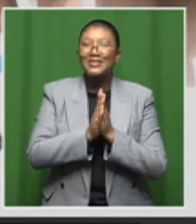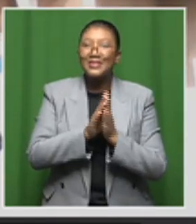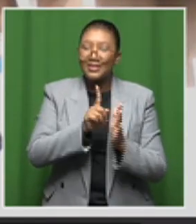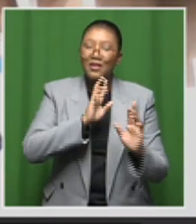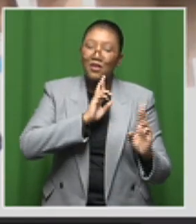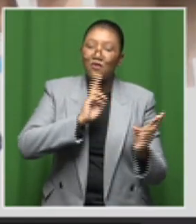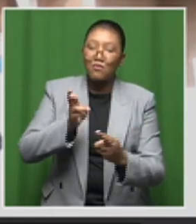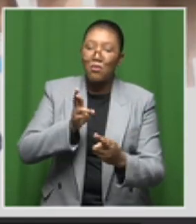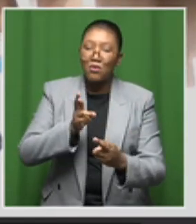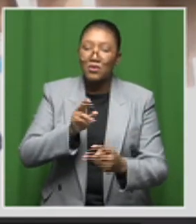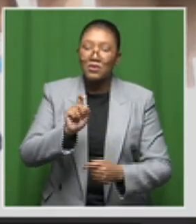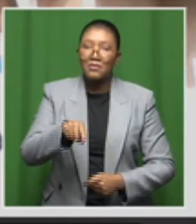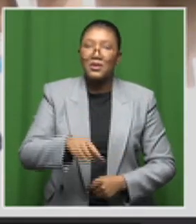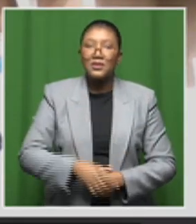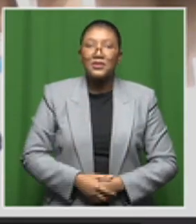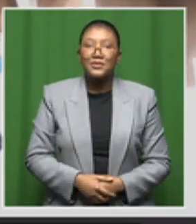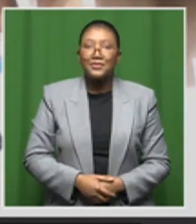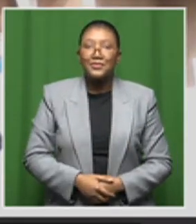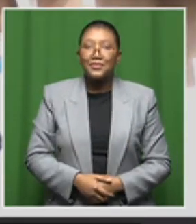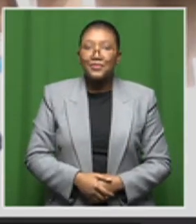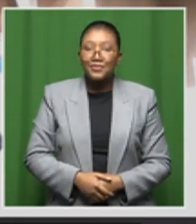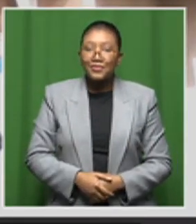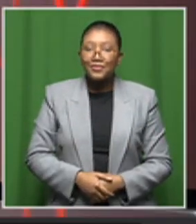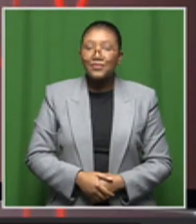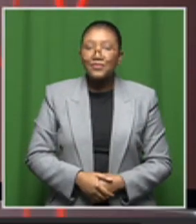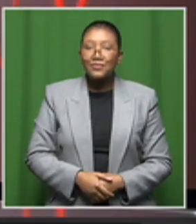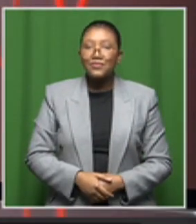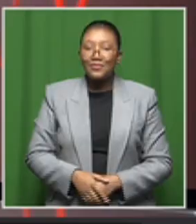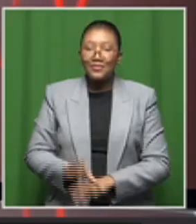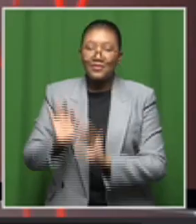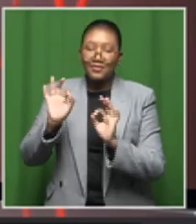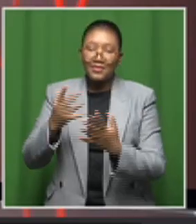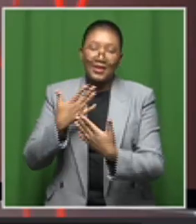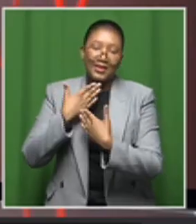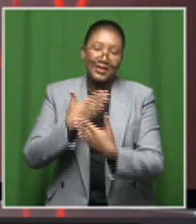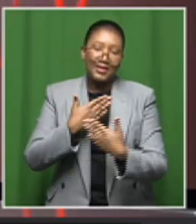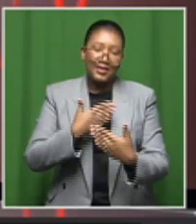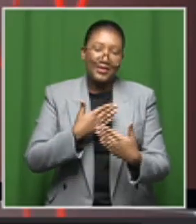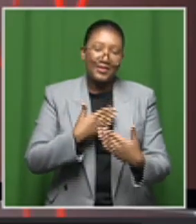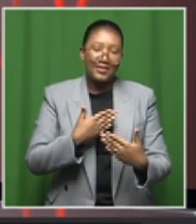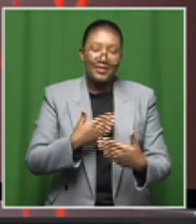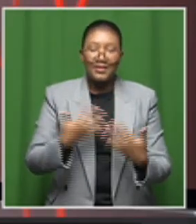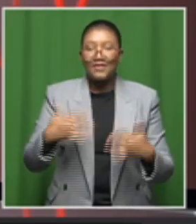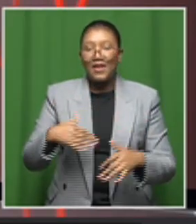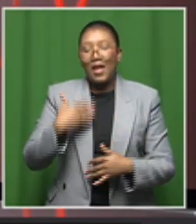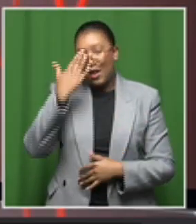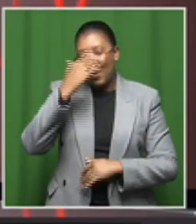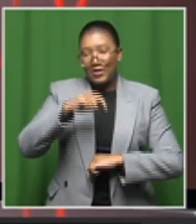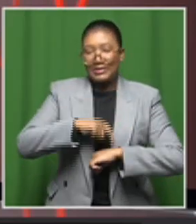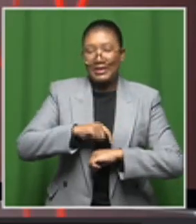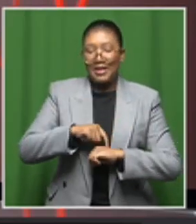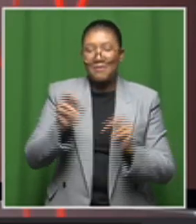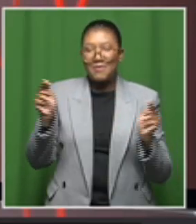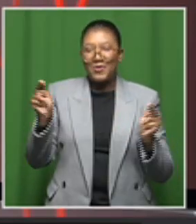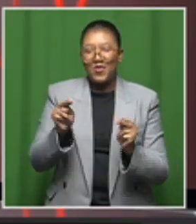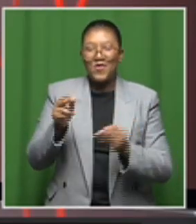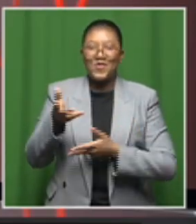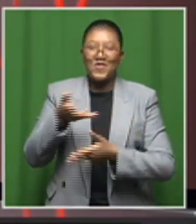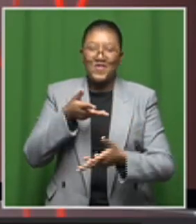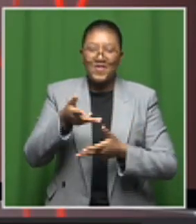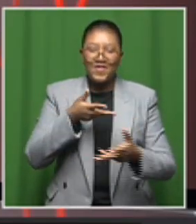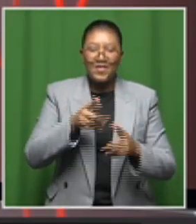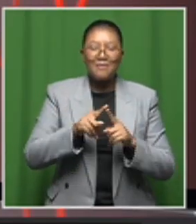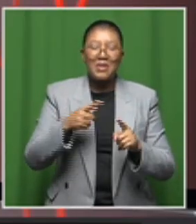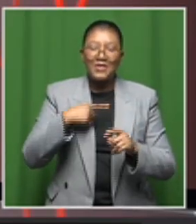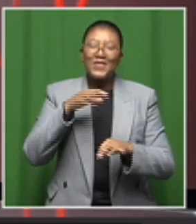must report it. They must report it to us. Yeah, absolutely. Thank you so much. I know it was such a short amount of time, but I think we've really sort of given